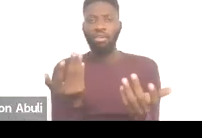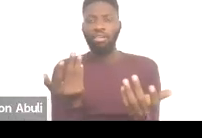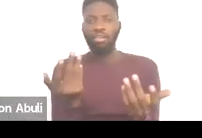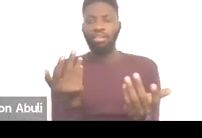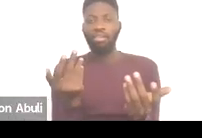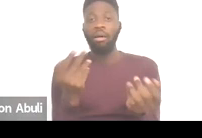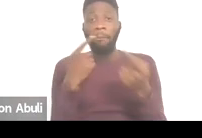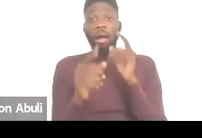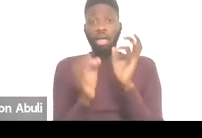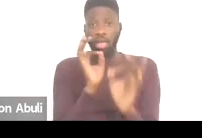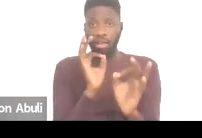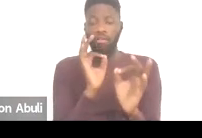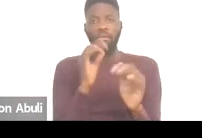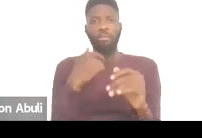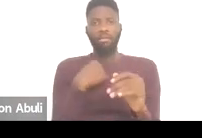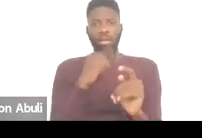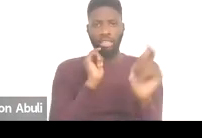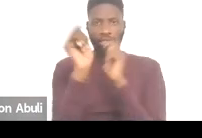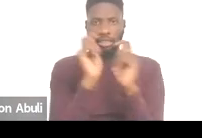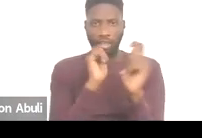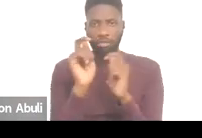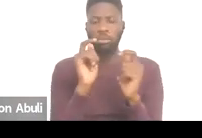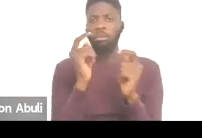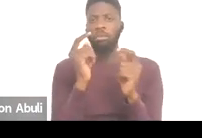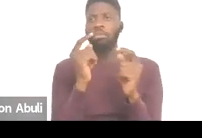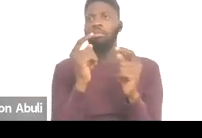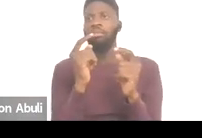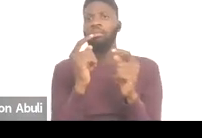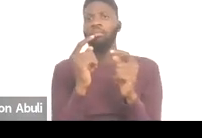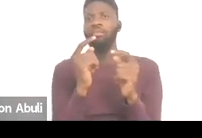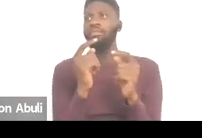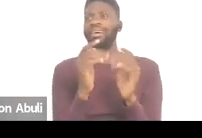But if I interview you and